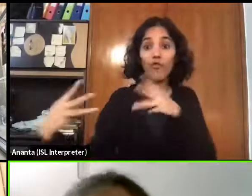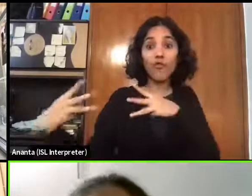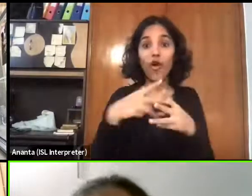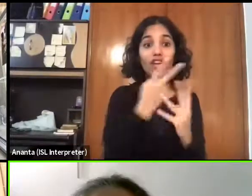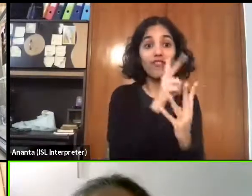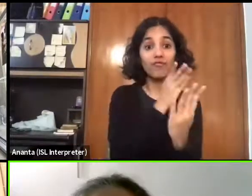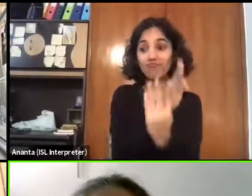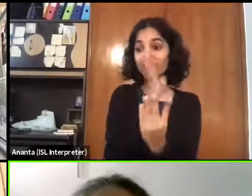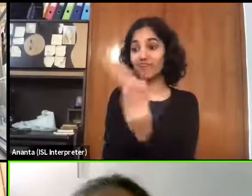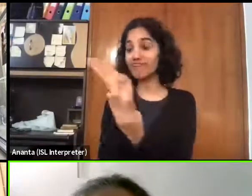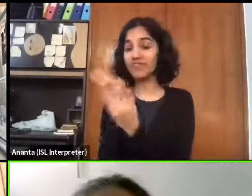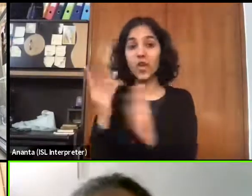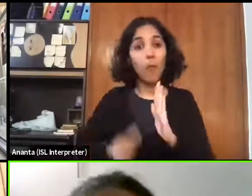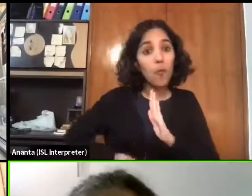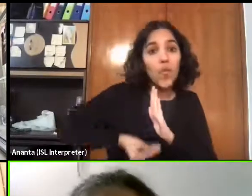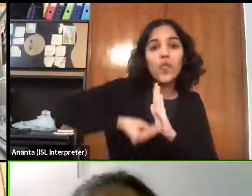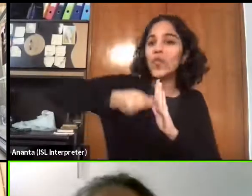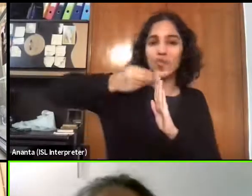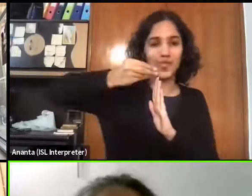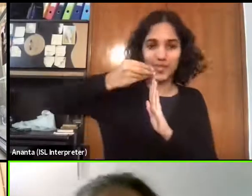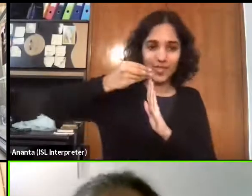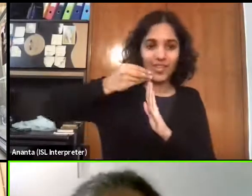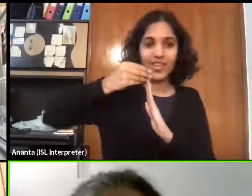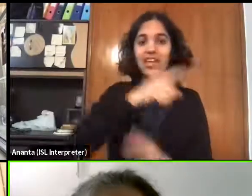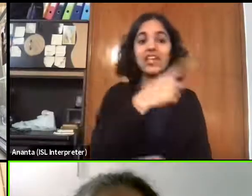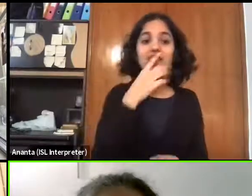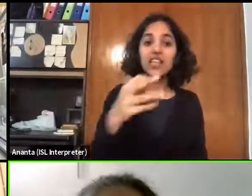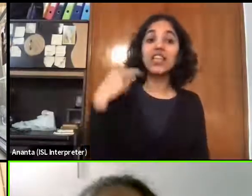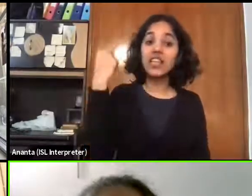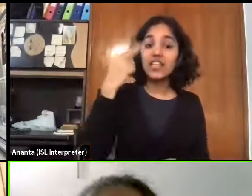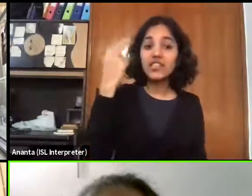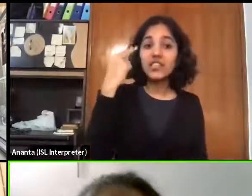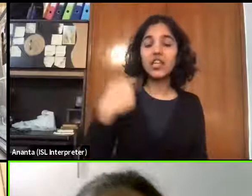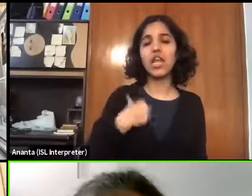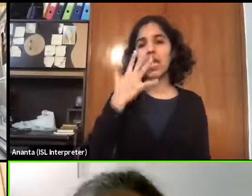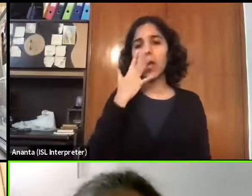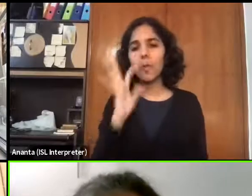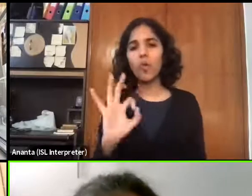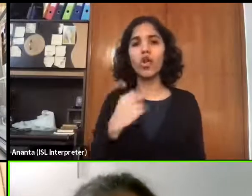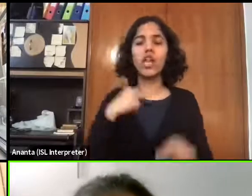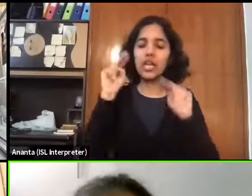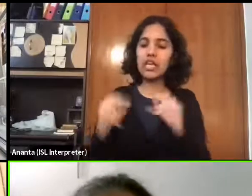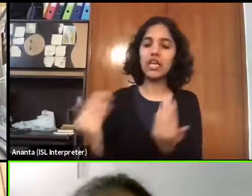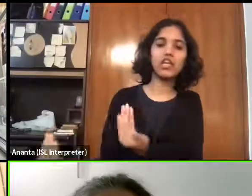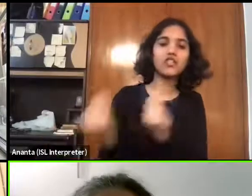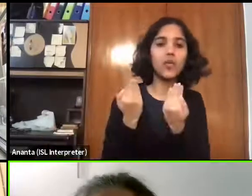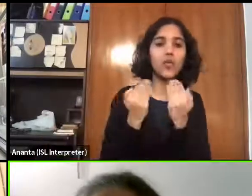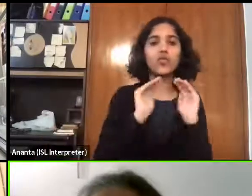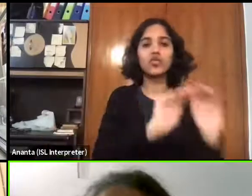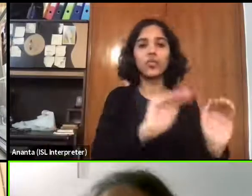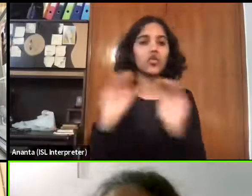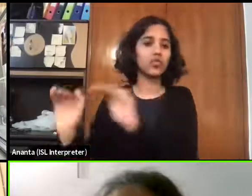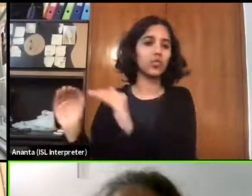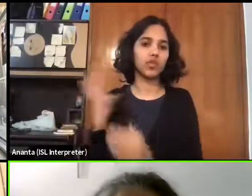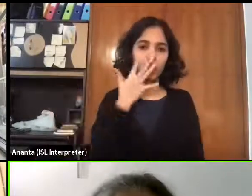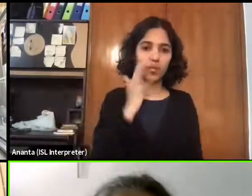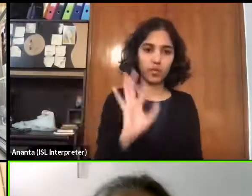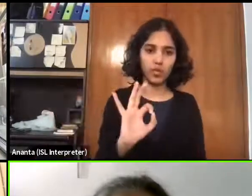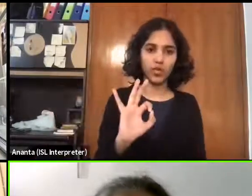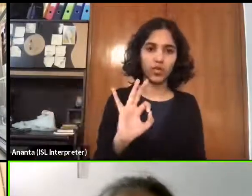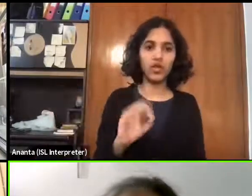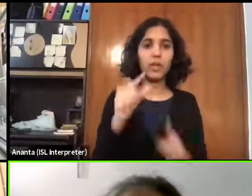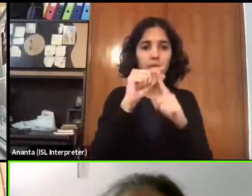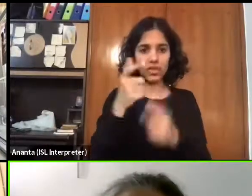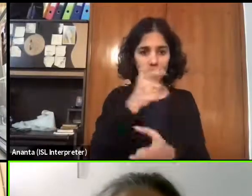is intensified. And therefore, there is a very important need for support. And for many